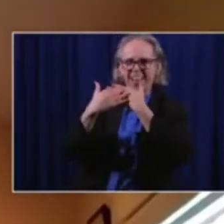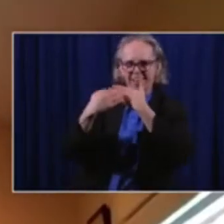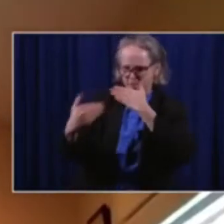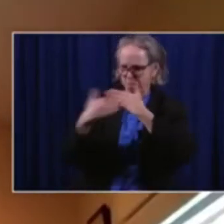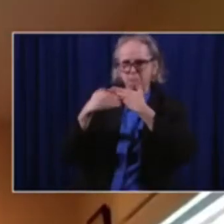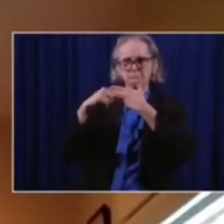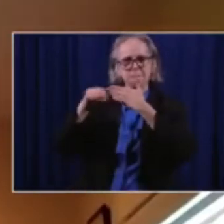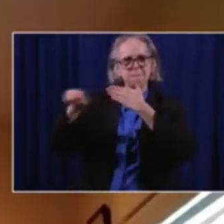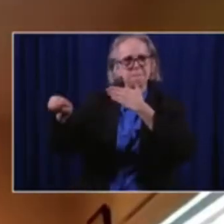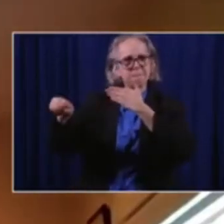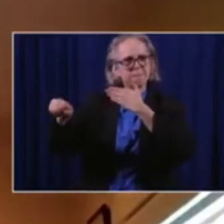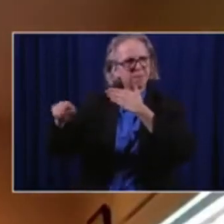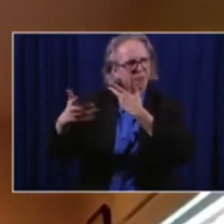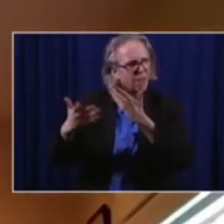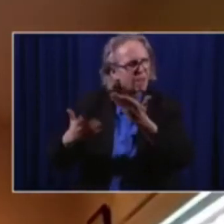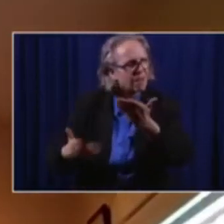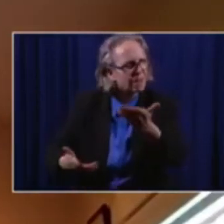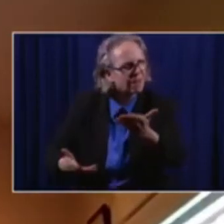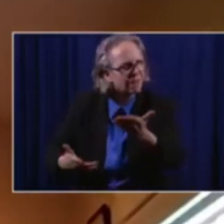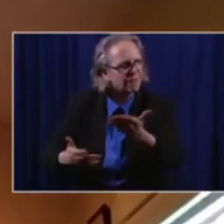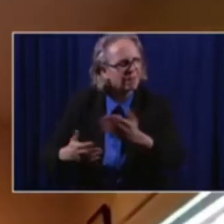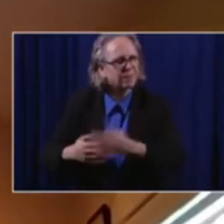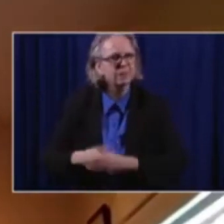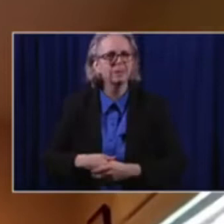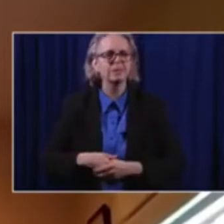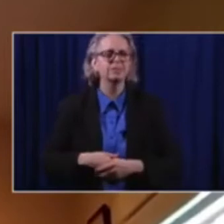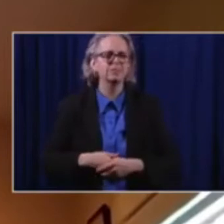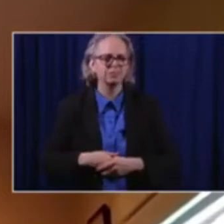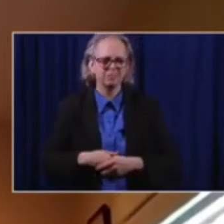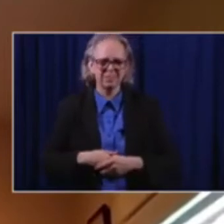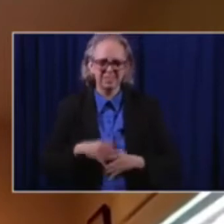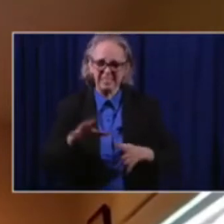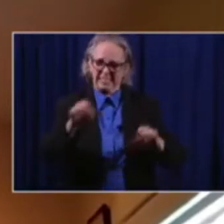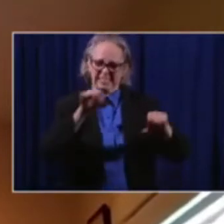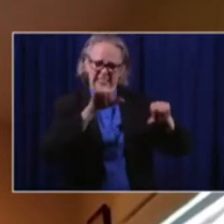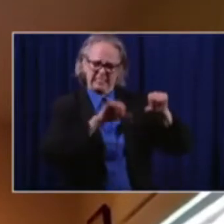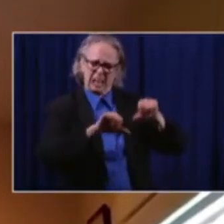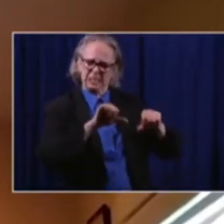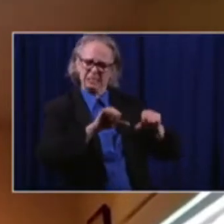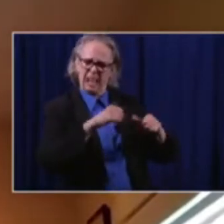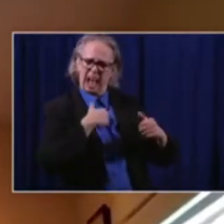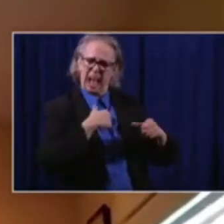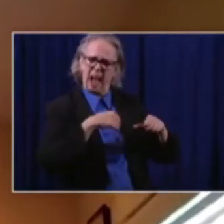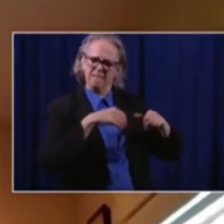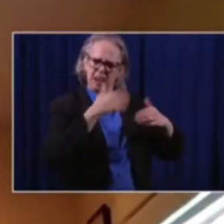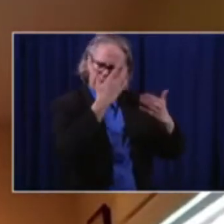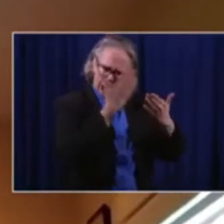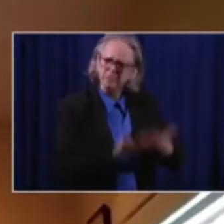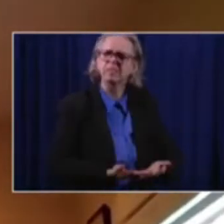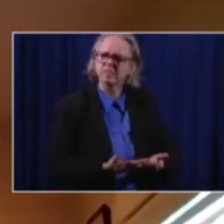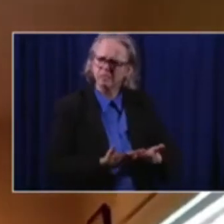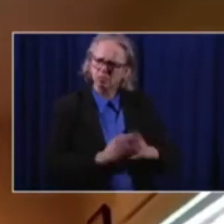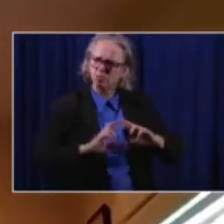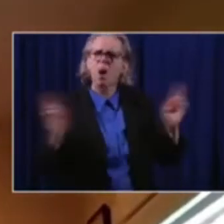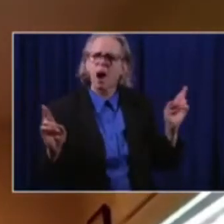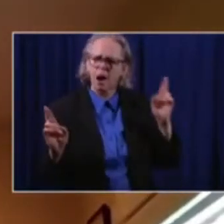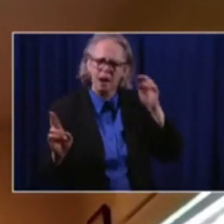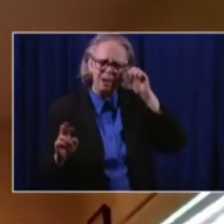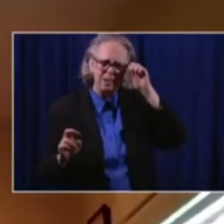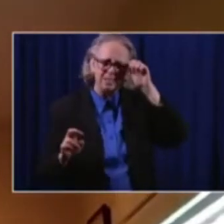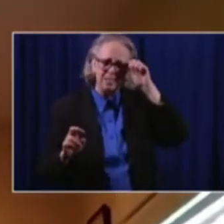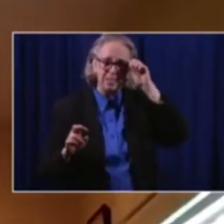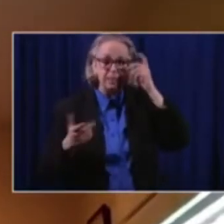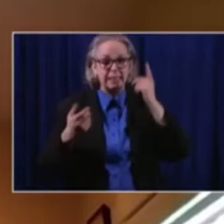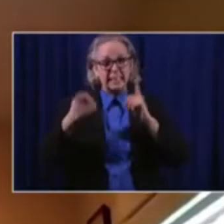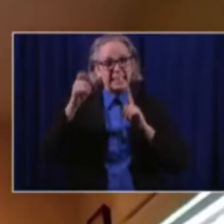And there's now scientific evidence that if you're wearing a mask and yet still are infected, you're less likely